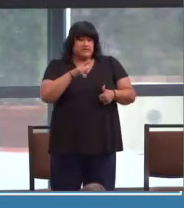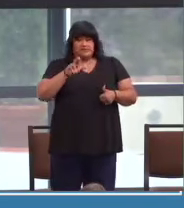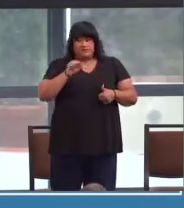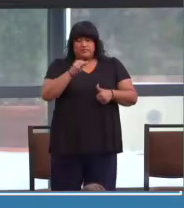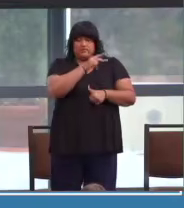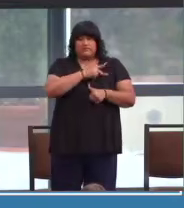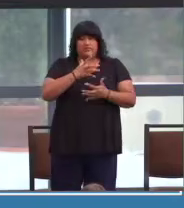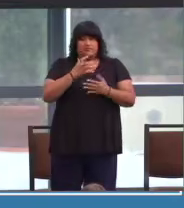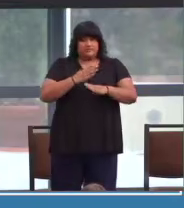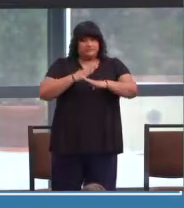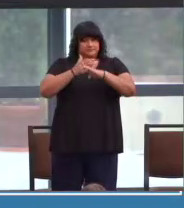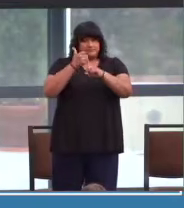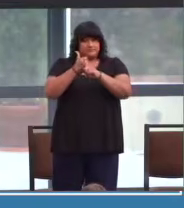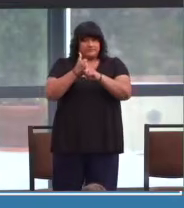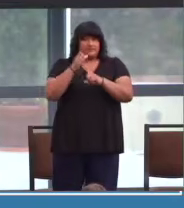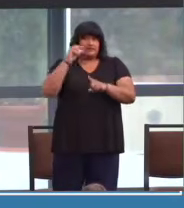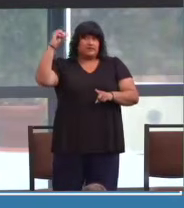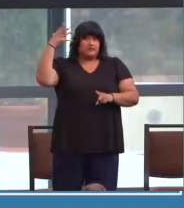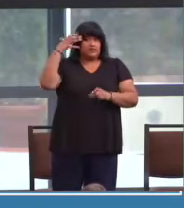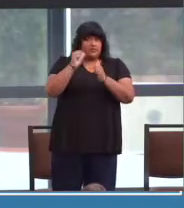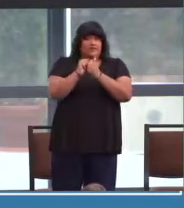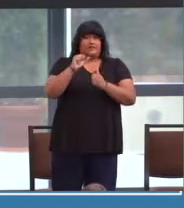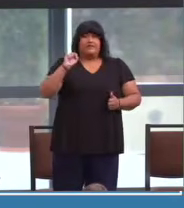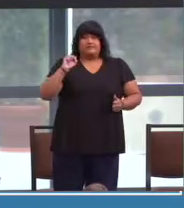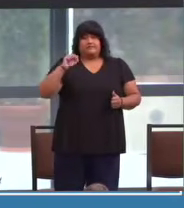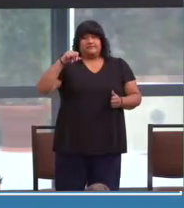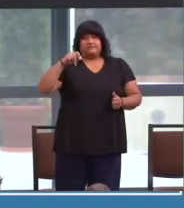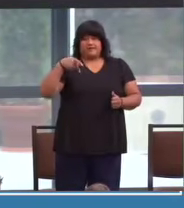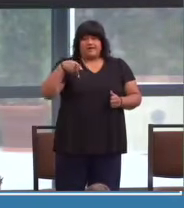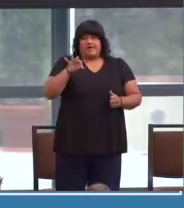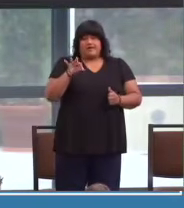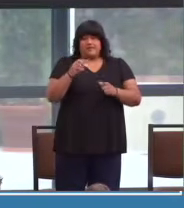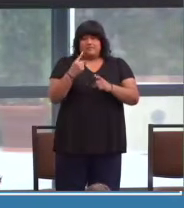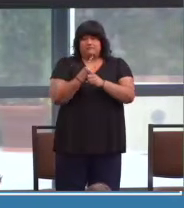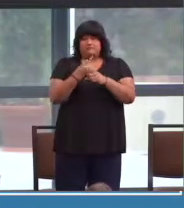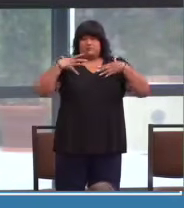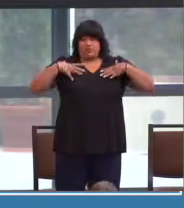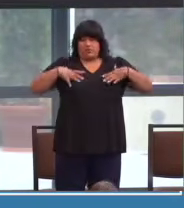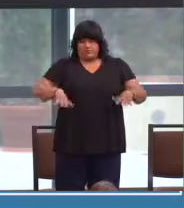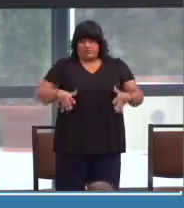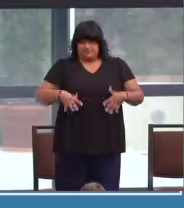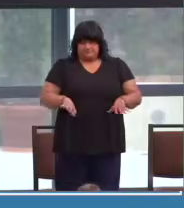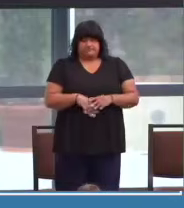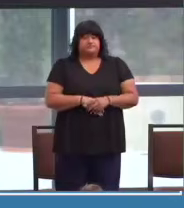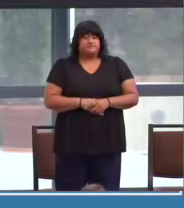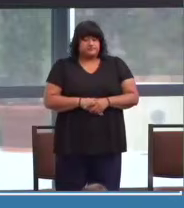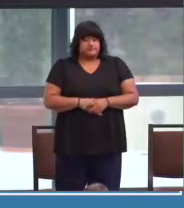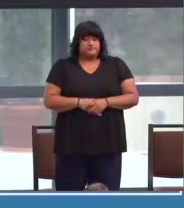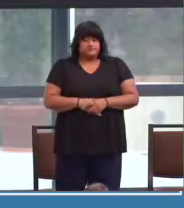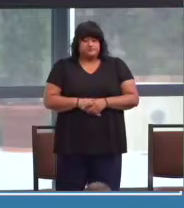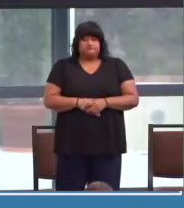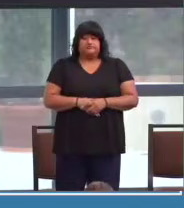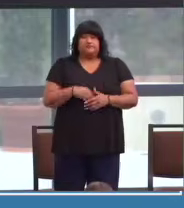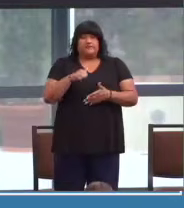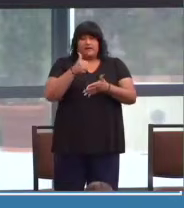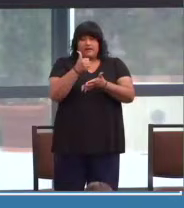yourself from the sun with SPF and proper clothing. Plaquenil is a cornerstone treatment for lupus. It helps